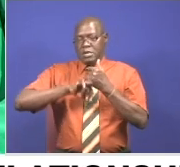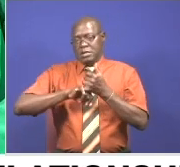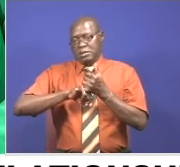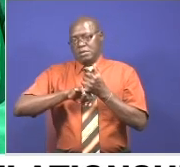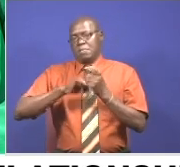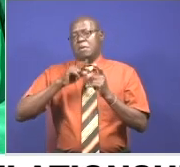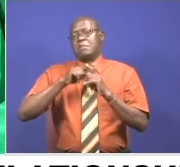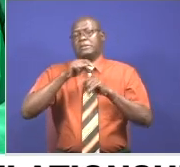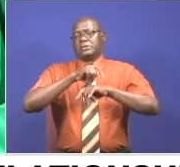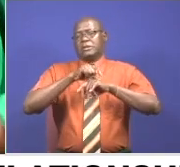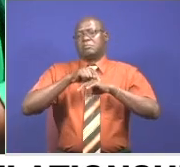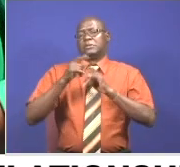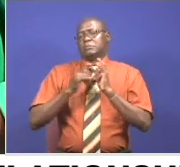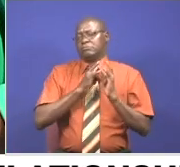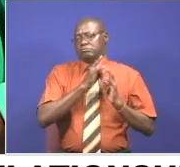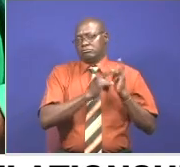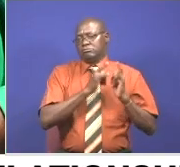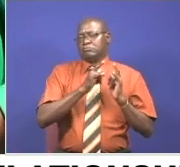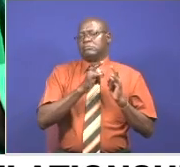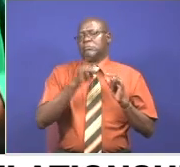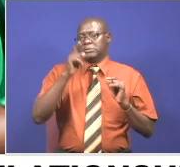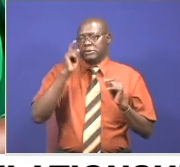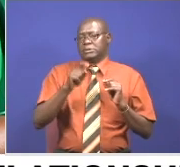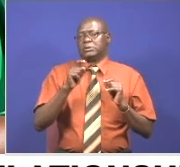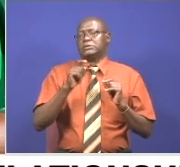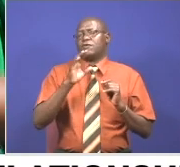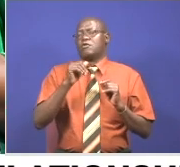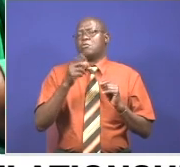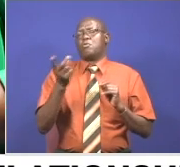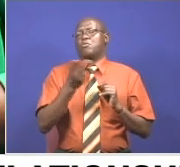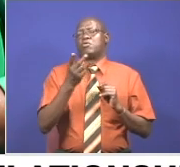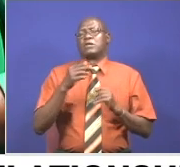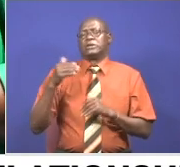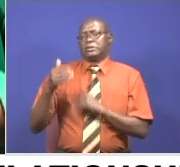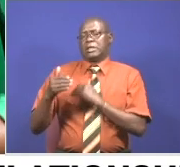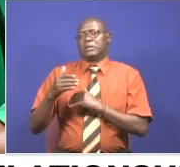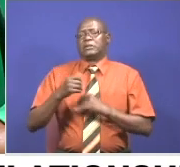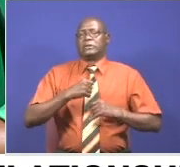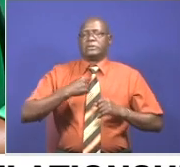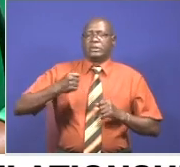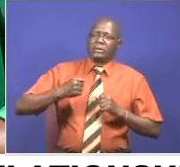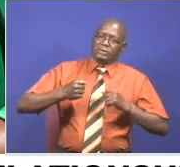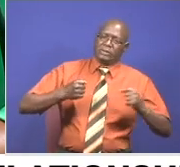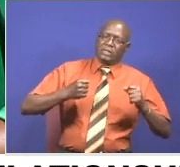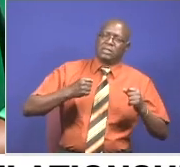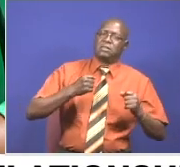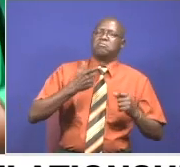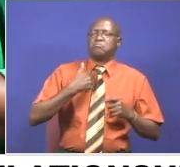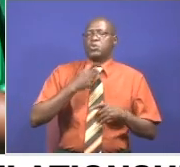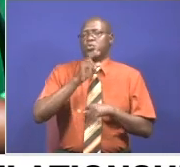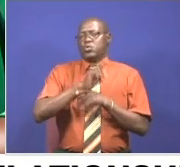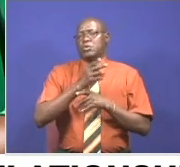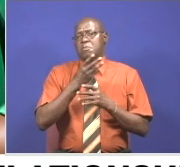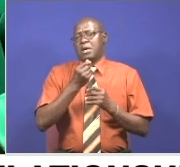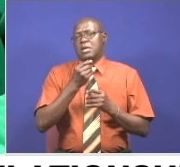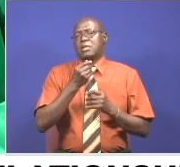you are dating, it should also be from both sides. I will spend money on the man that I love and I'm